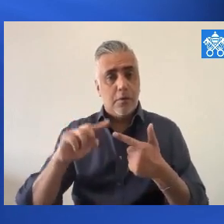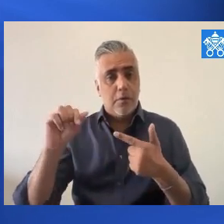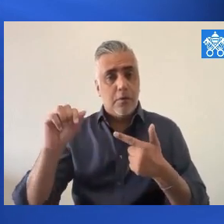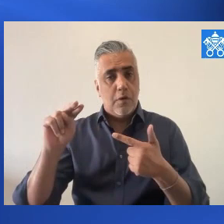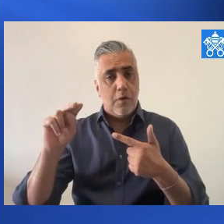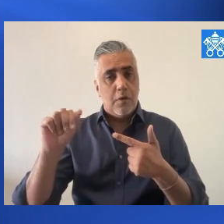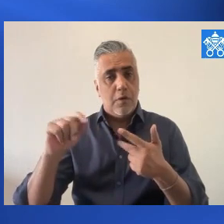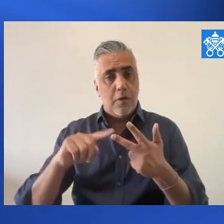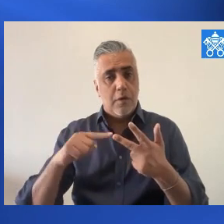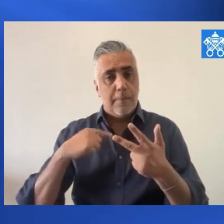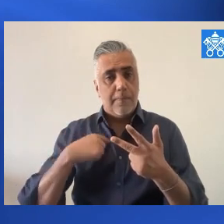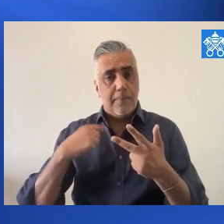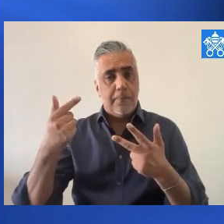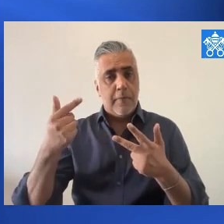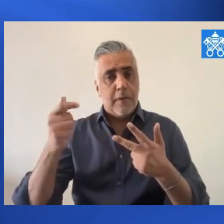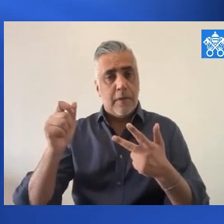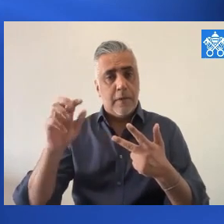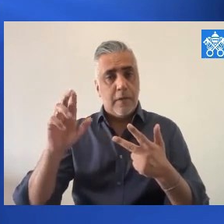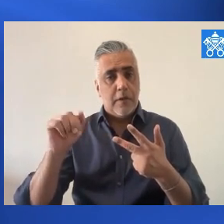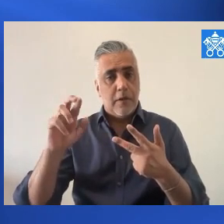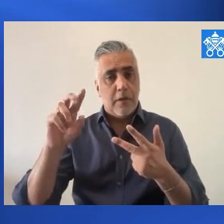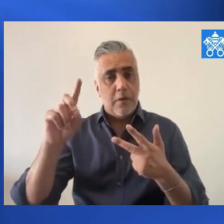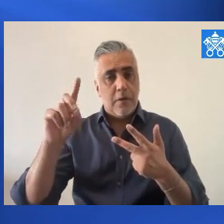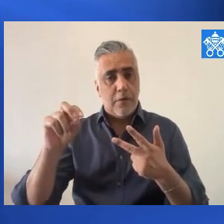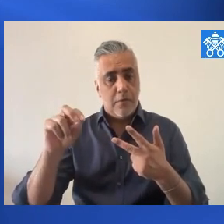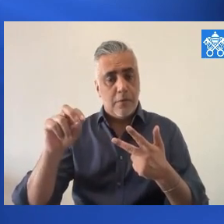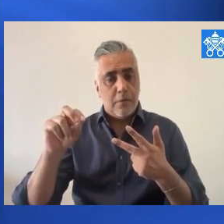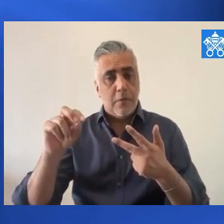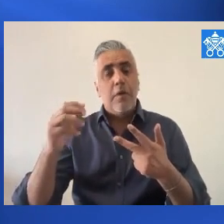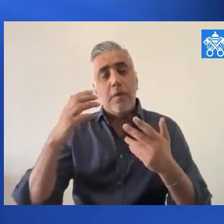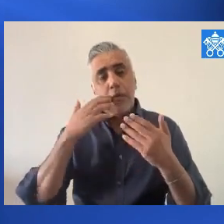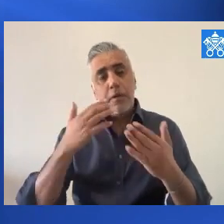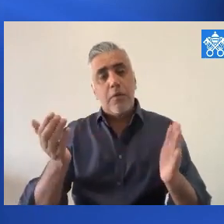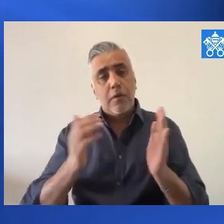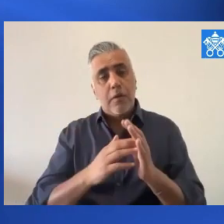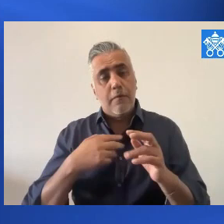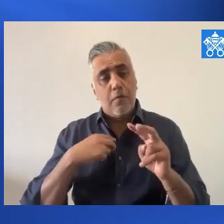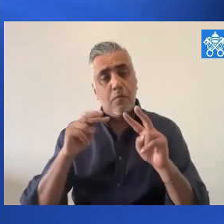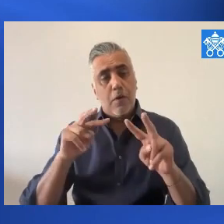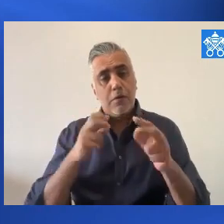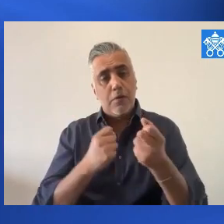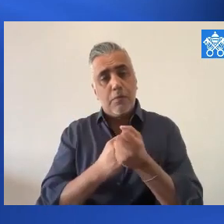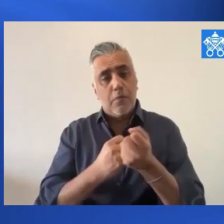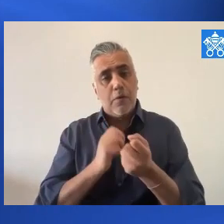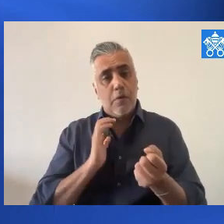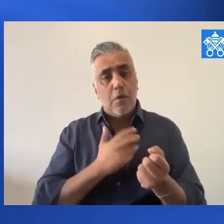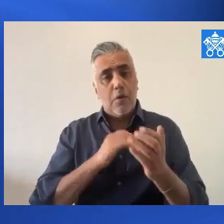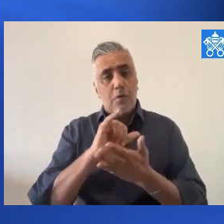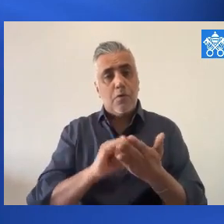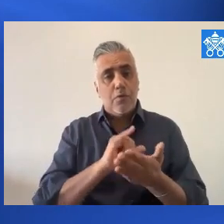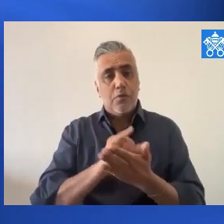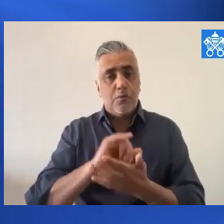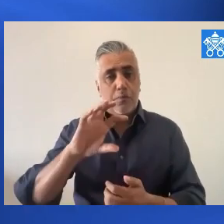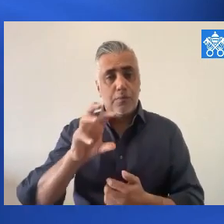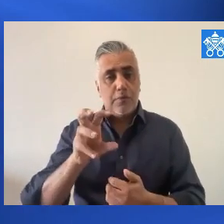us directly here, and they include Luminous Radio India, Radio Maria Papua New Guinea, and